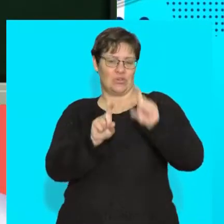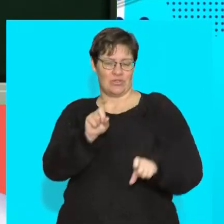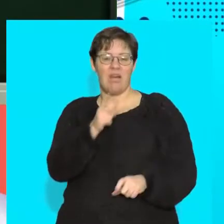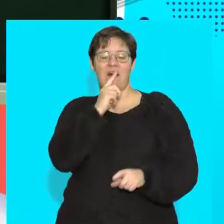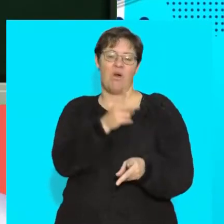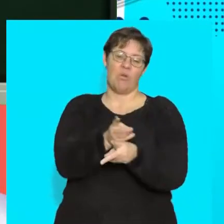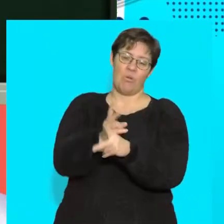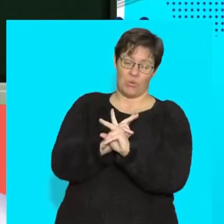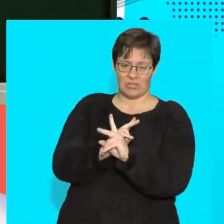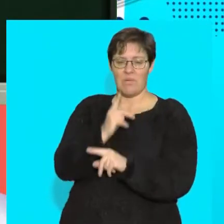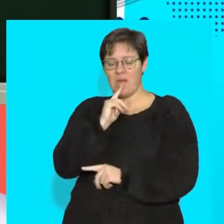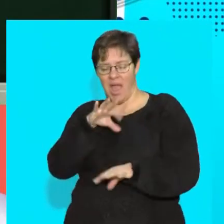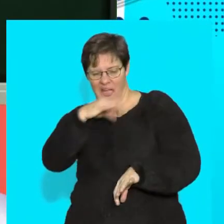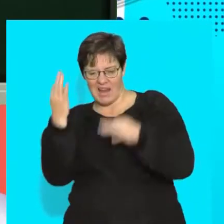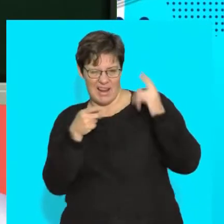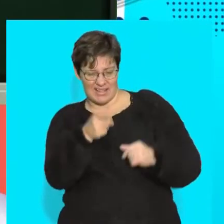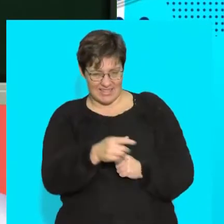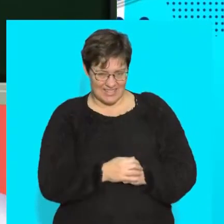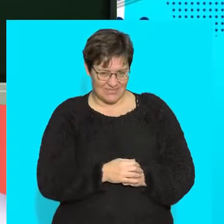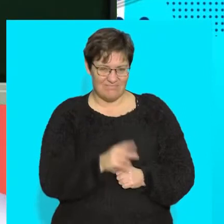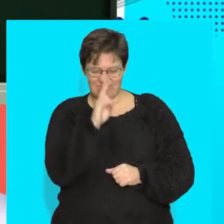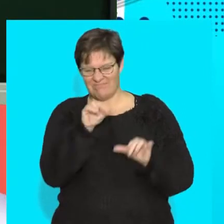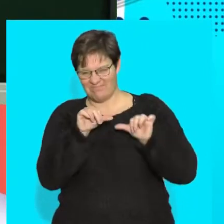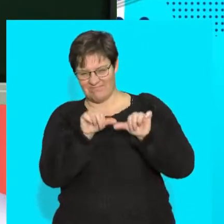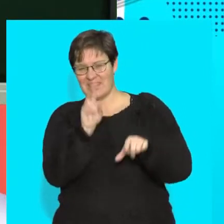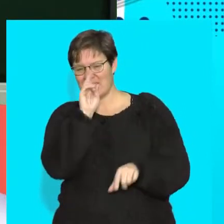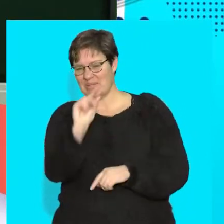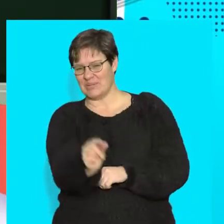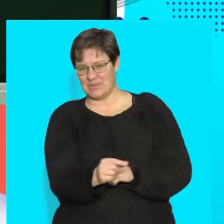try and analyze some loans. Please stay tuned. I'll be back just now.